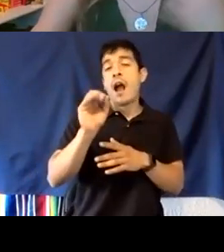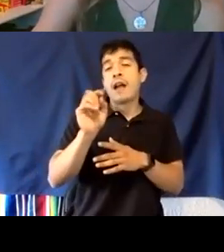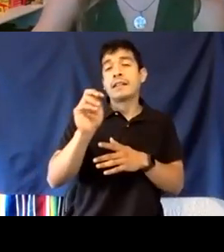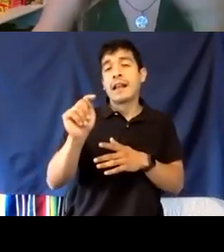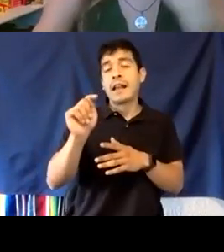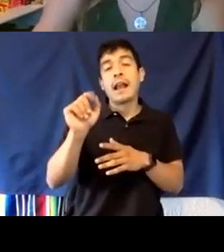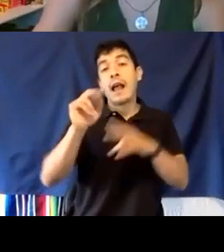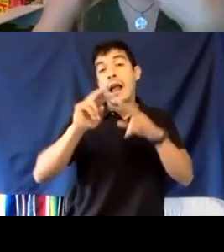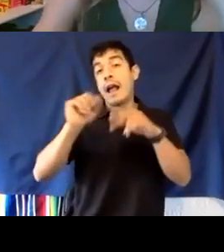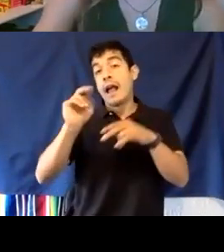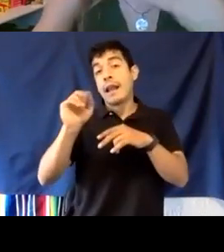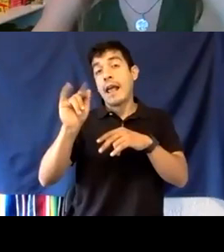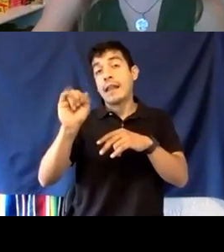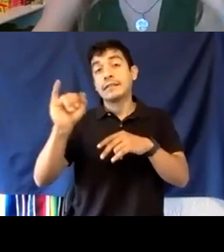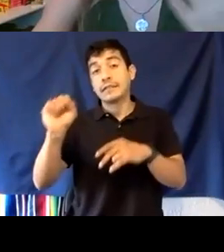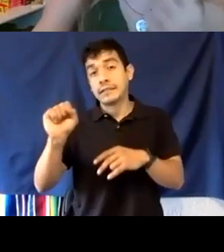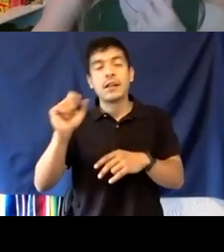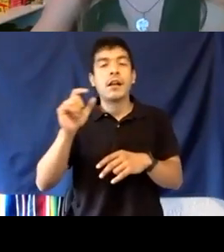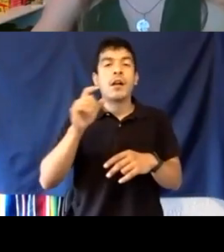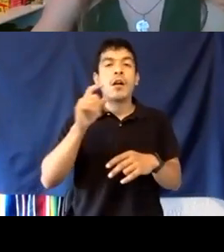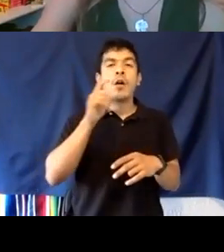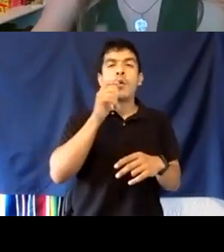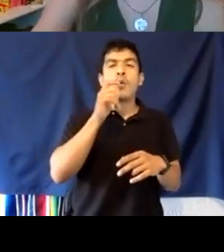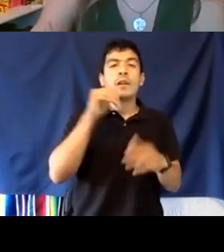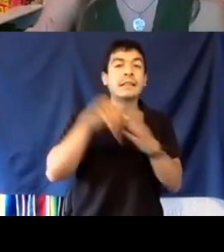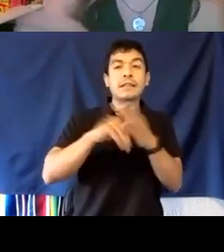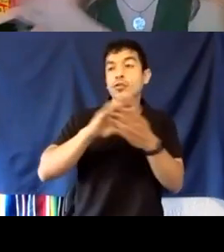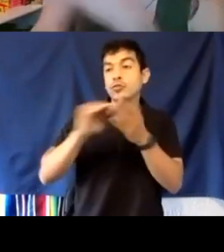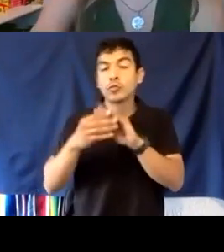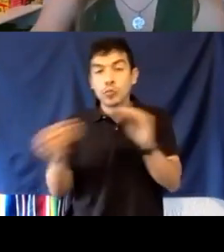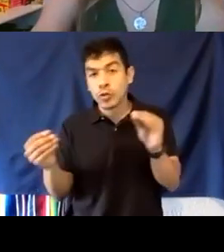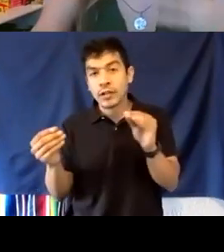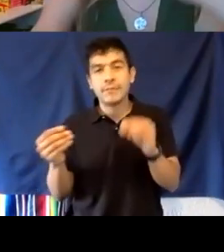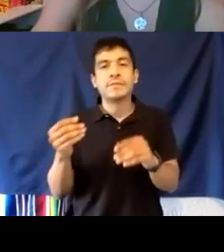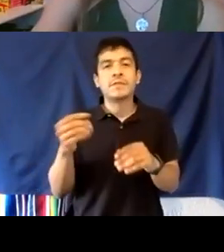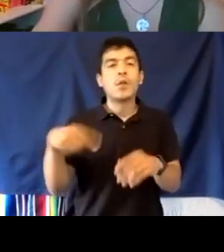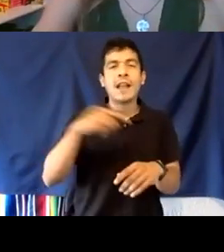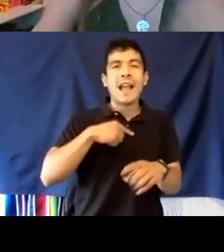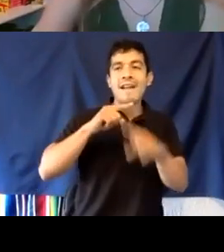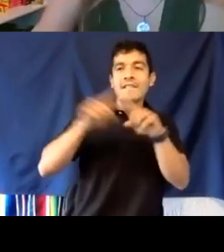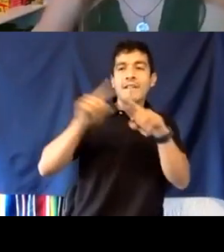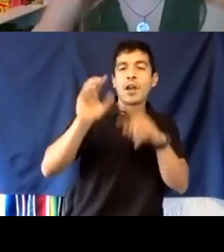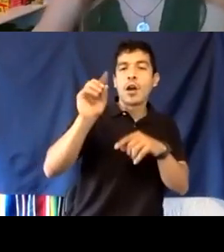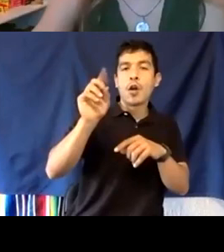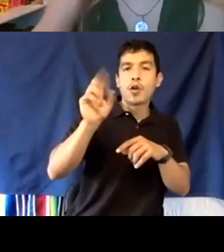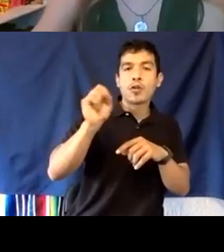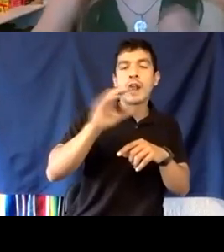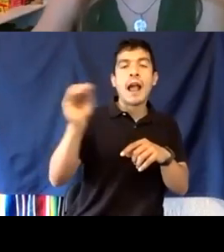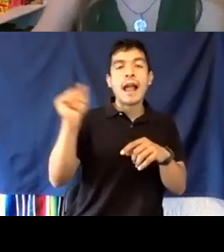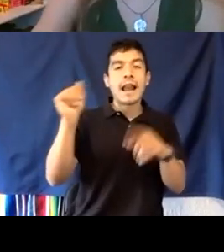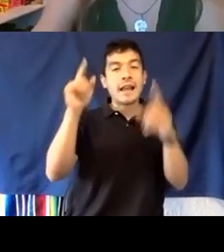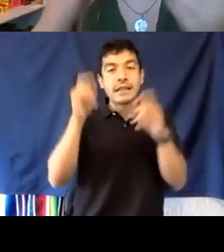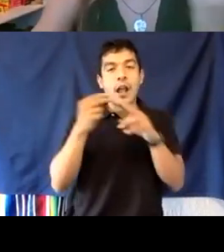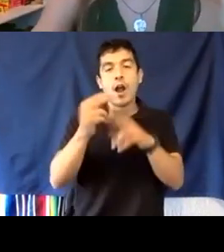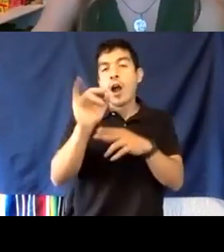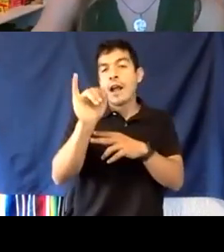visual coding of who is in a story, et cetera, we do things like have multiple coders and a statistical test called intercoder reliability